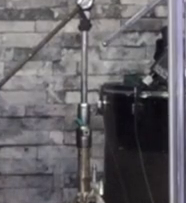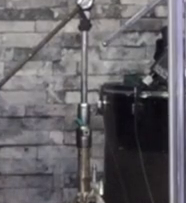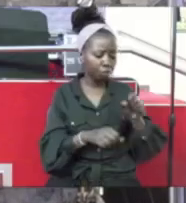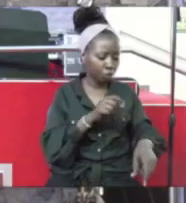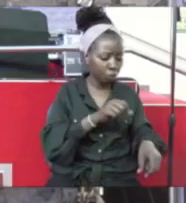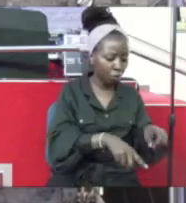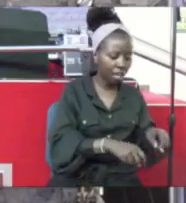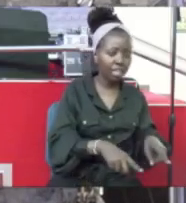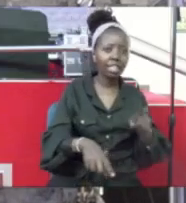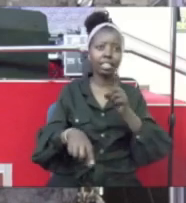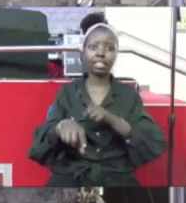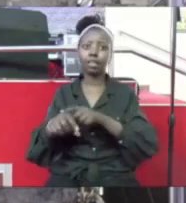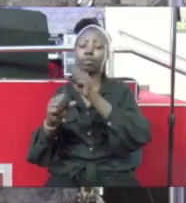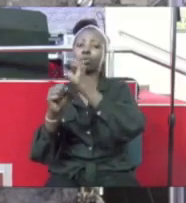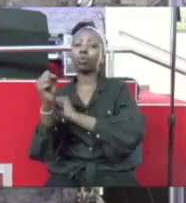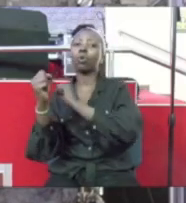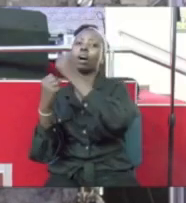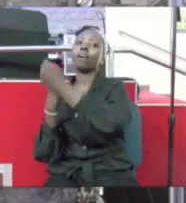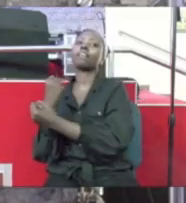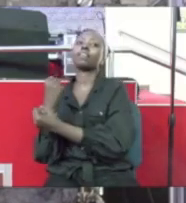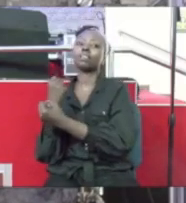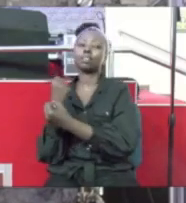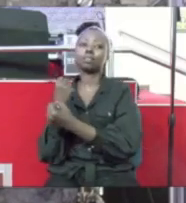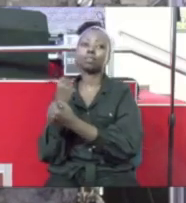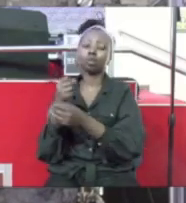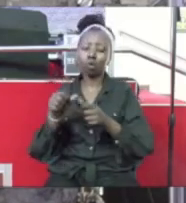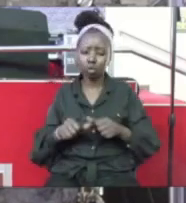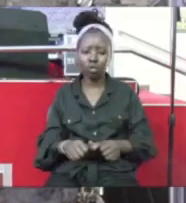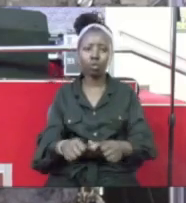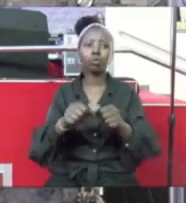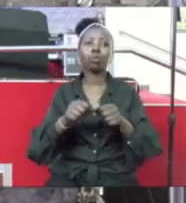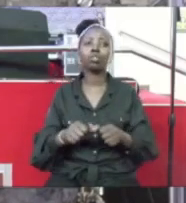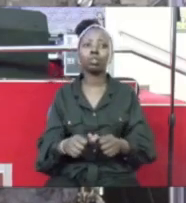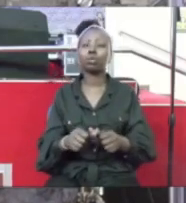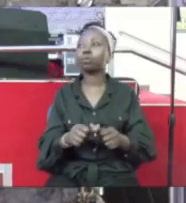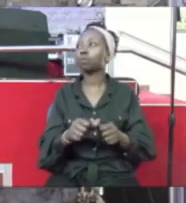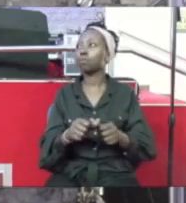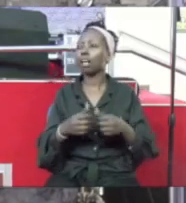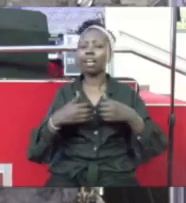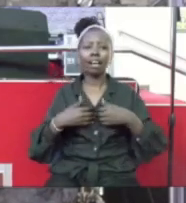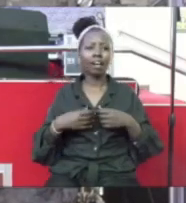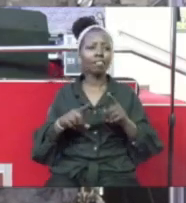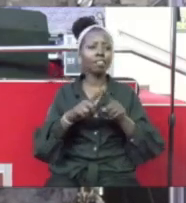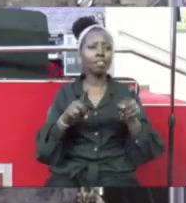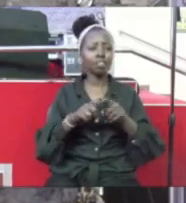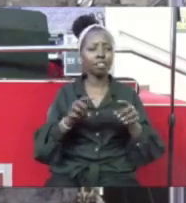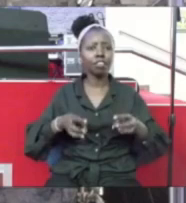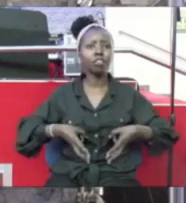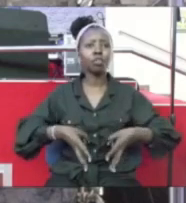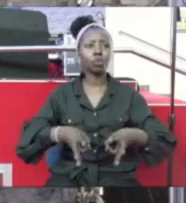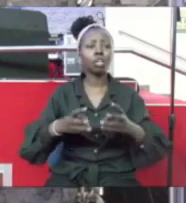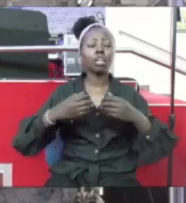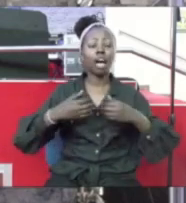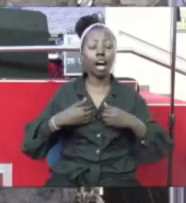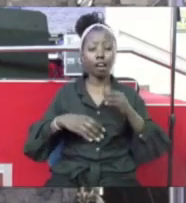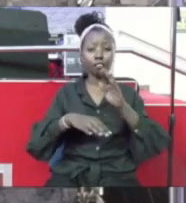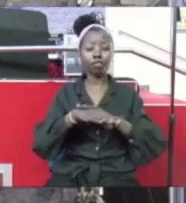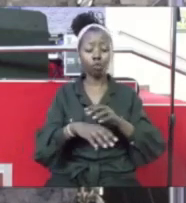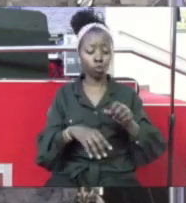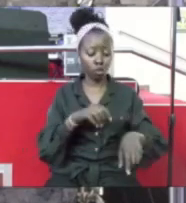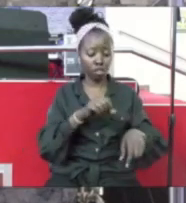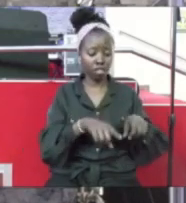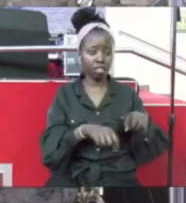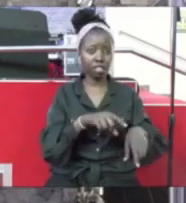na wakuvuna hautakoma. And there are a few ways that we can be able to sow good seeds. Na pana njia chache ambazo